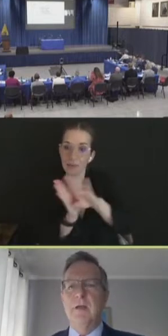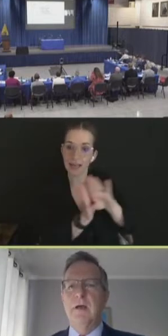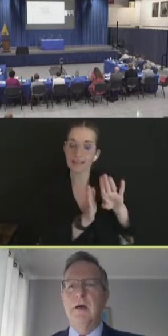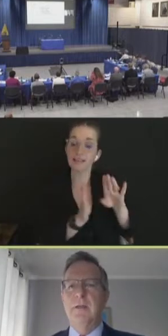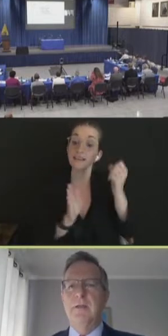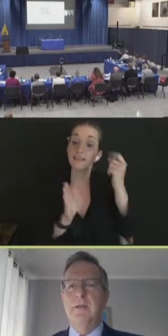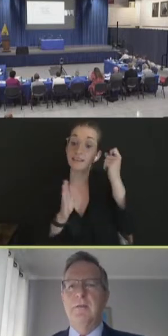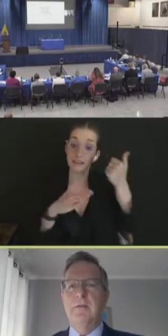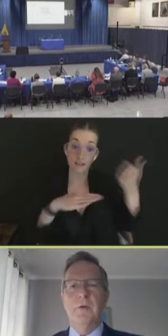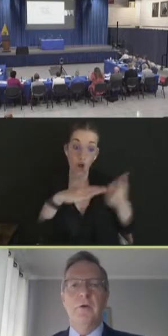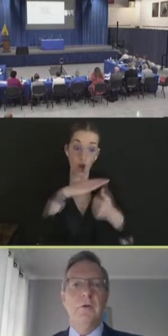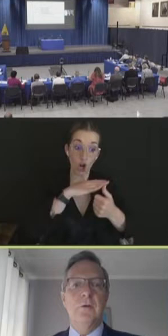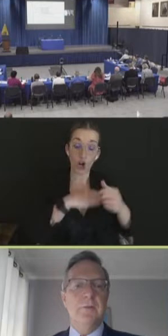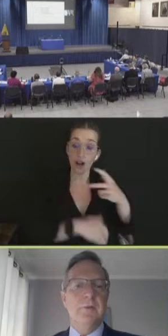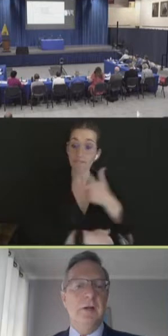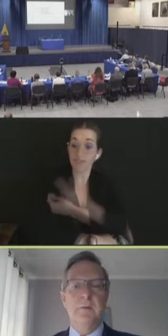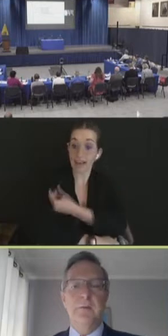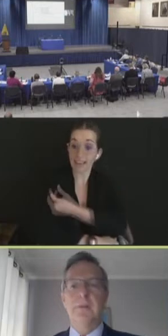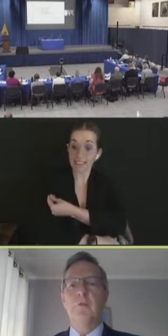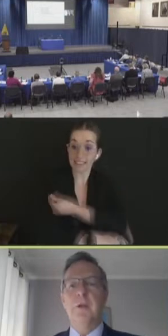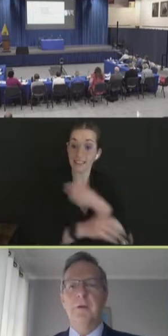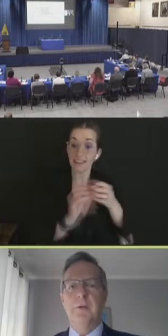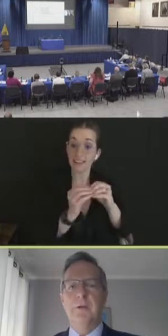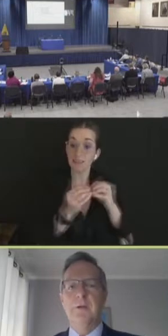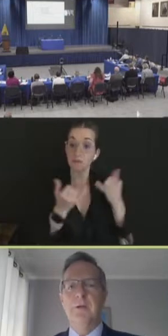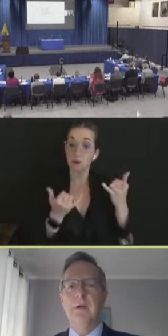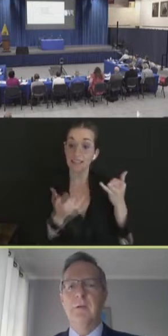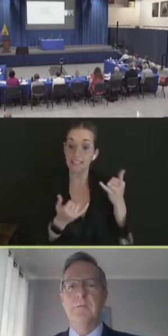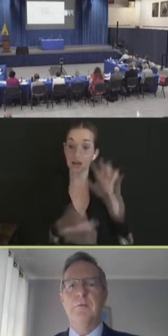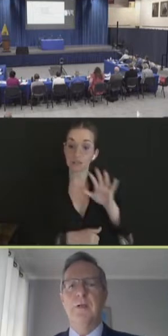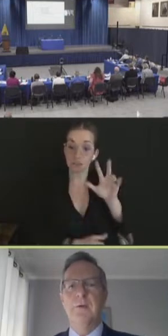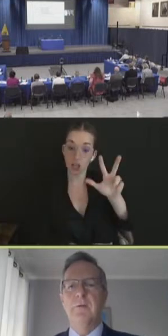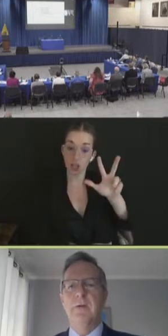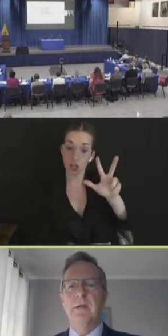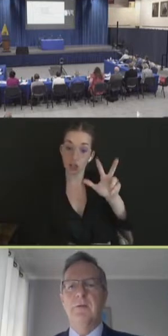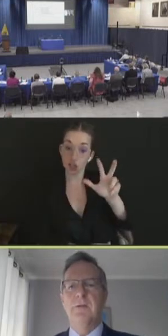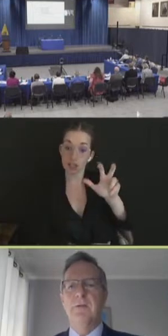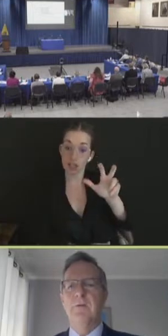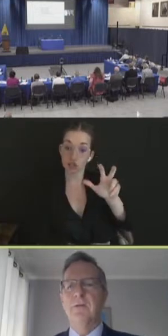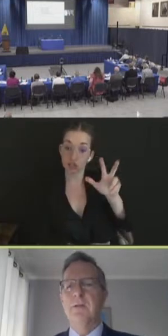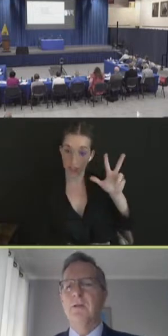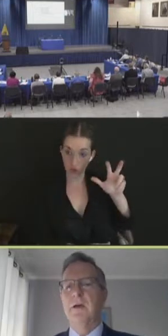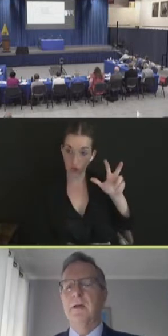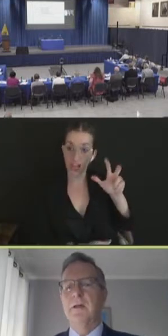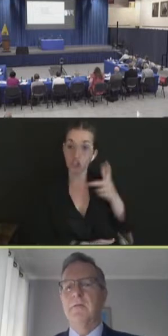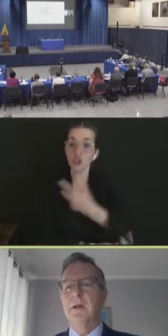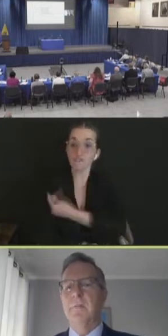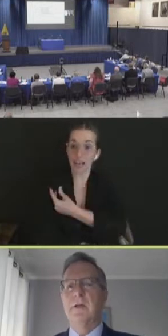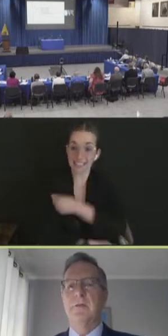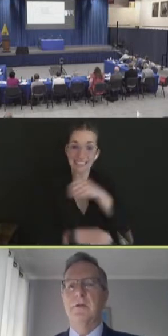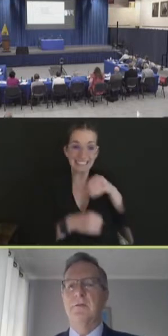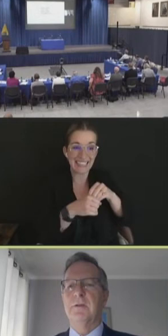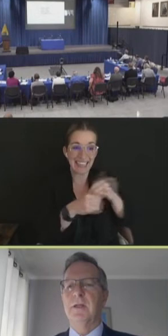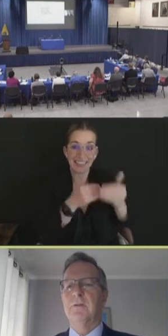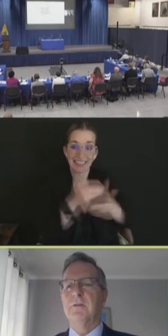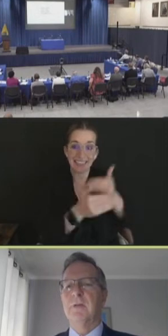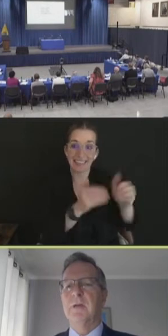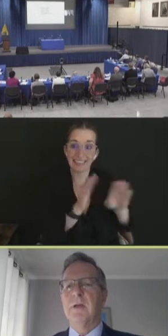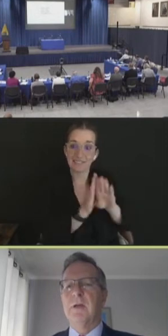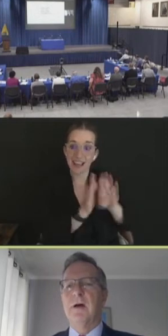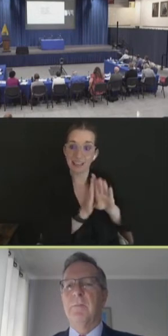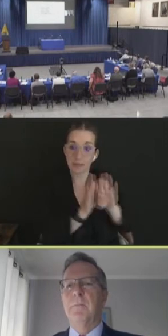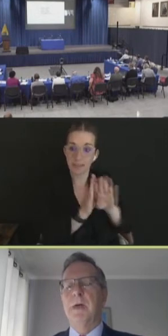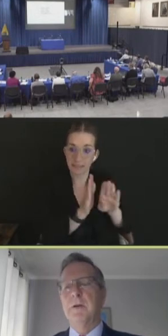vaccines, the number currently is approximately 300. 300 vaccines in development at all